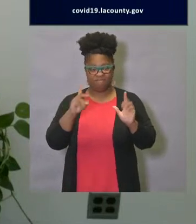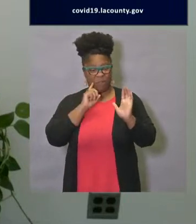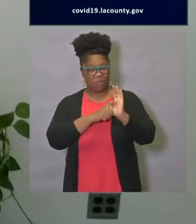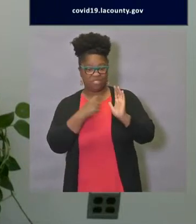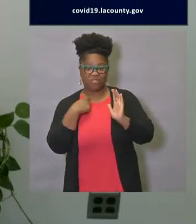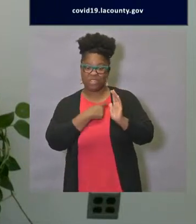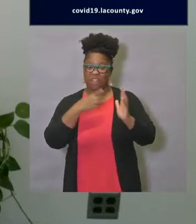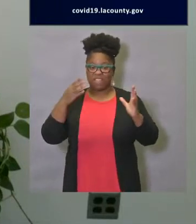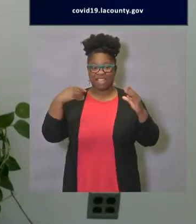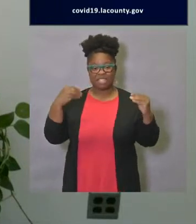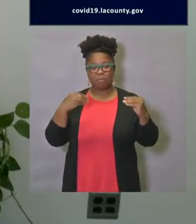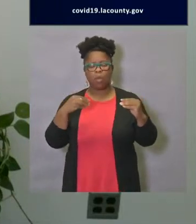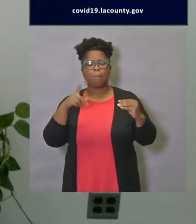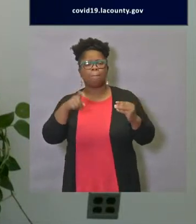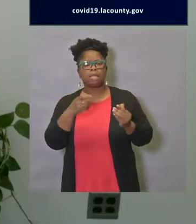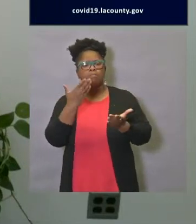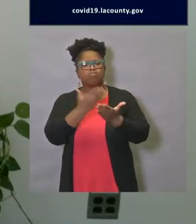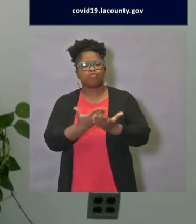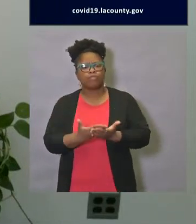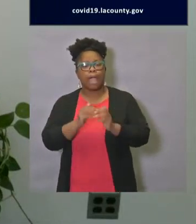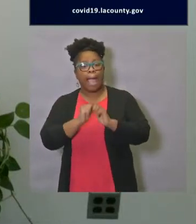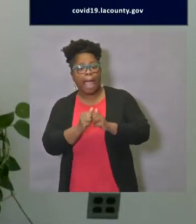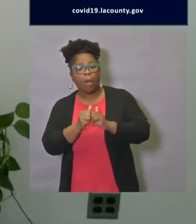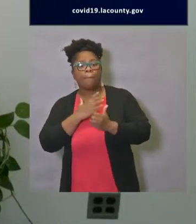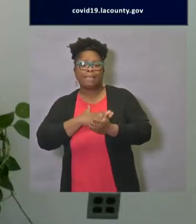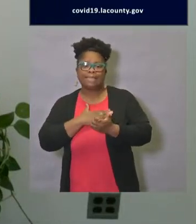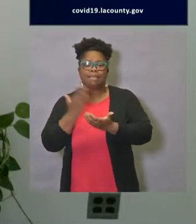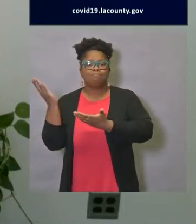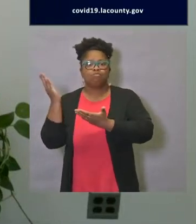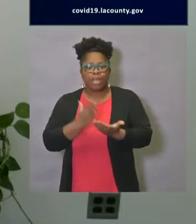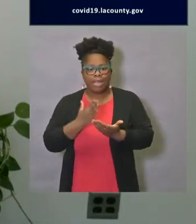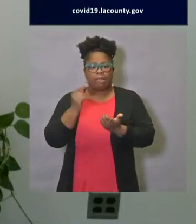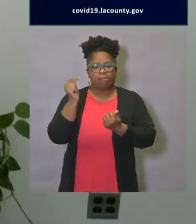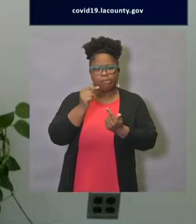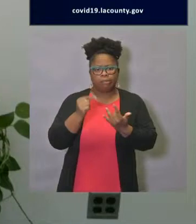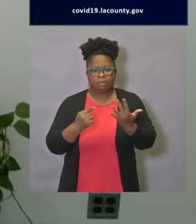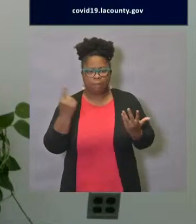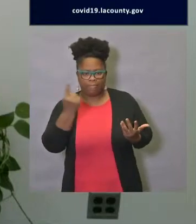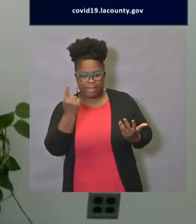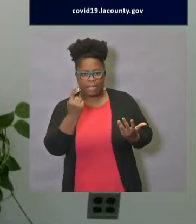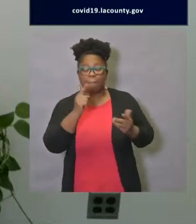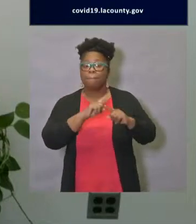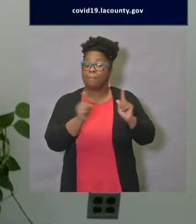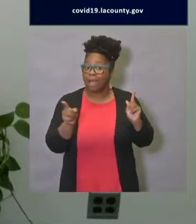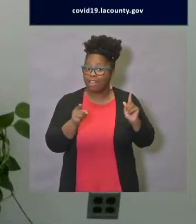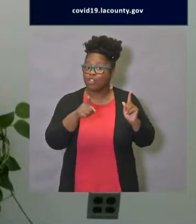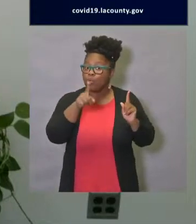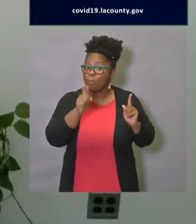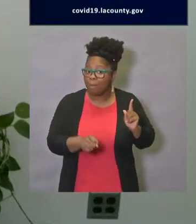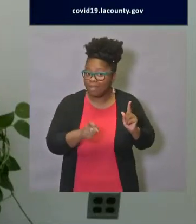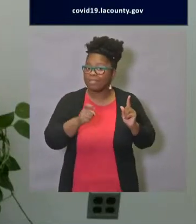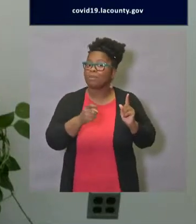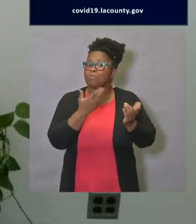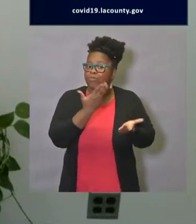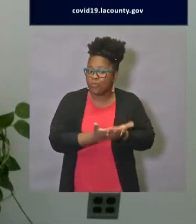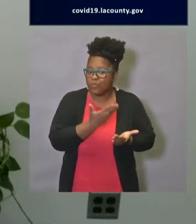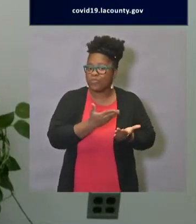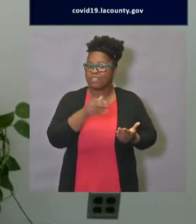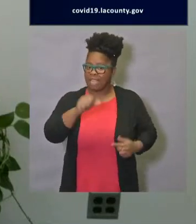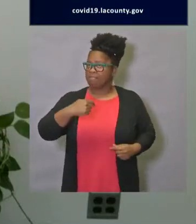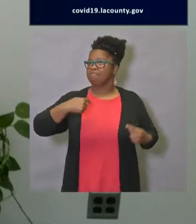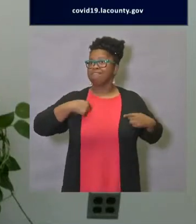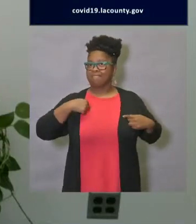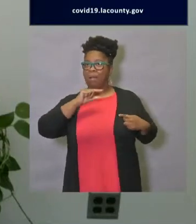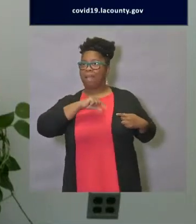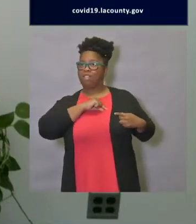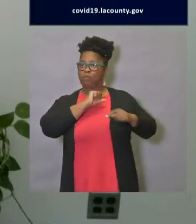in what you need to bring, but you do need to establish that you in fact are an eligible worker that either lives